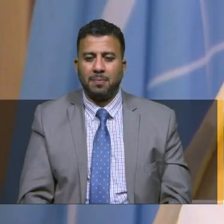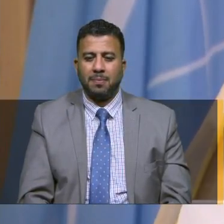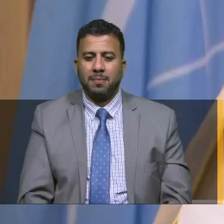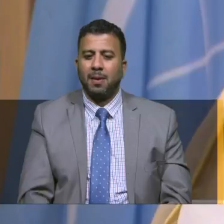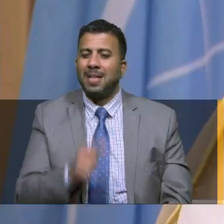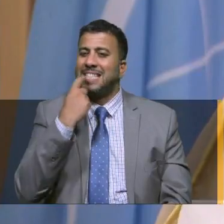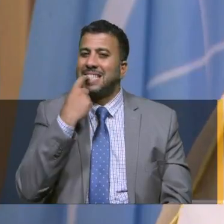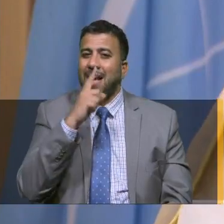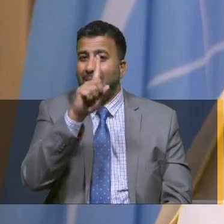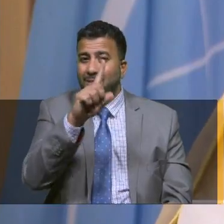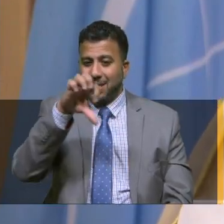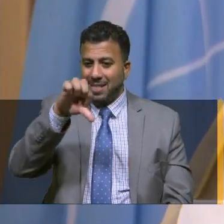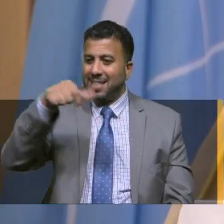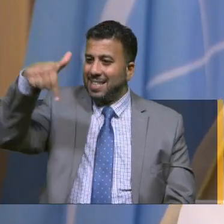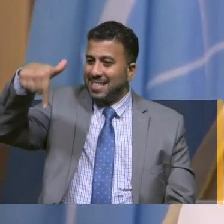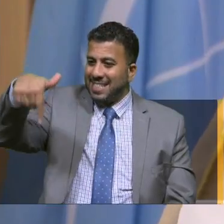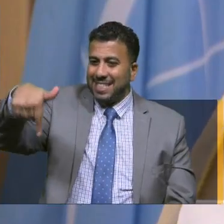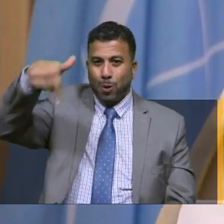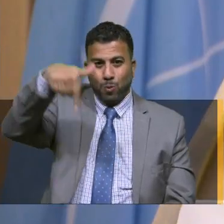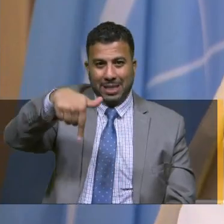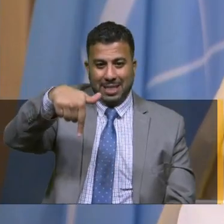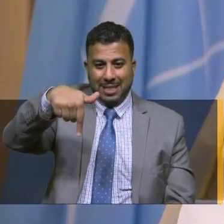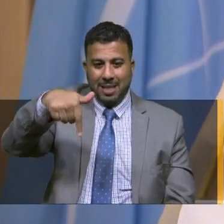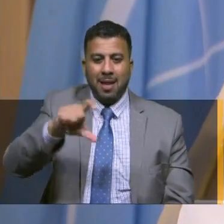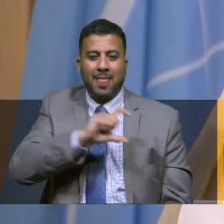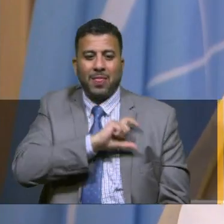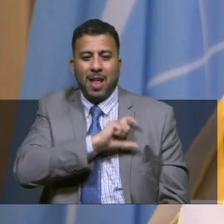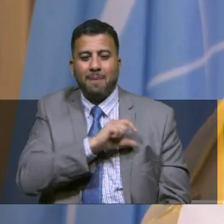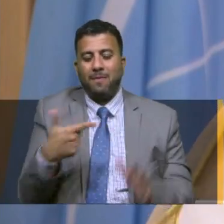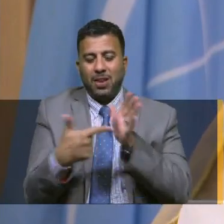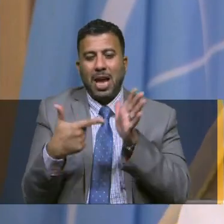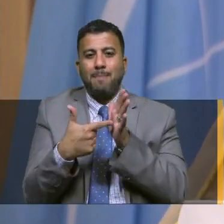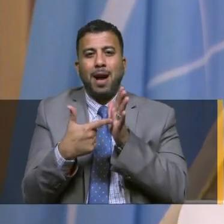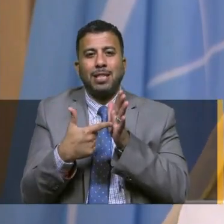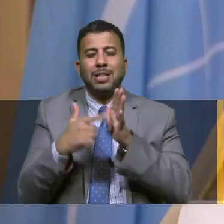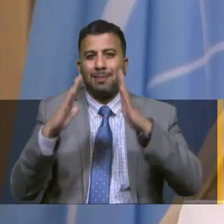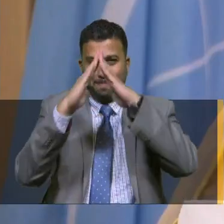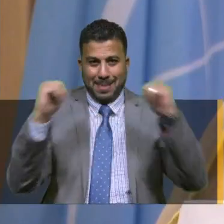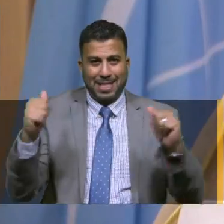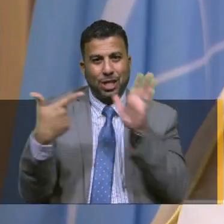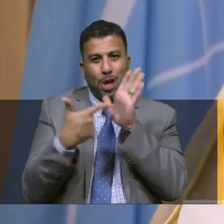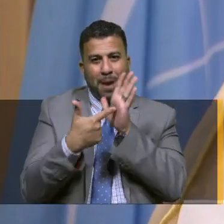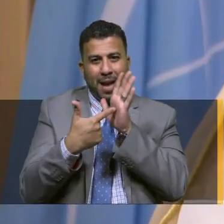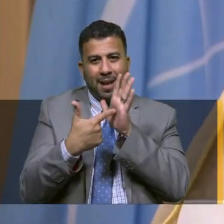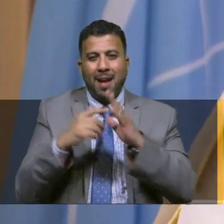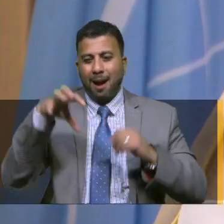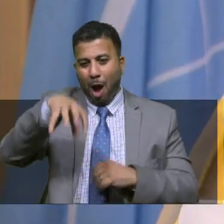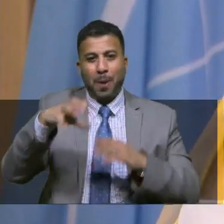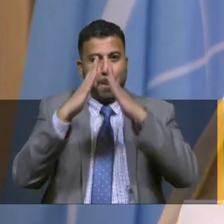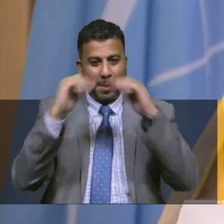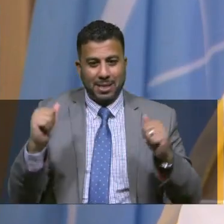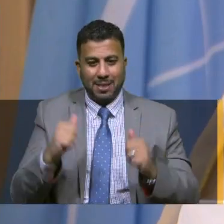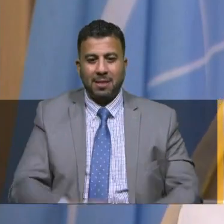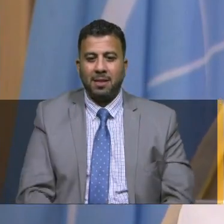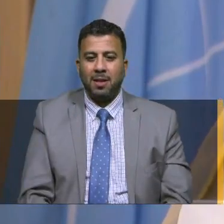In 1966, I was a student in Cairo University. There was only just